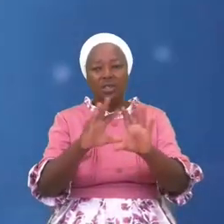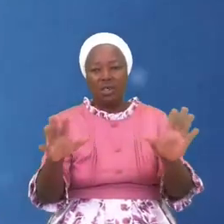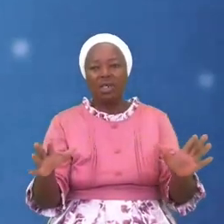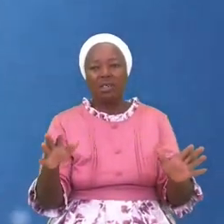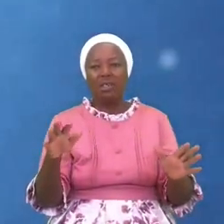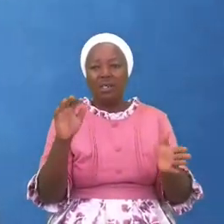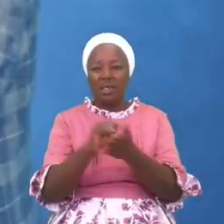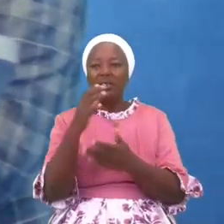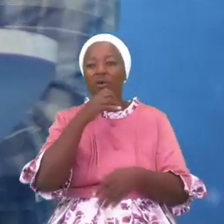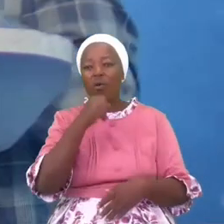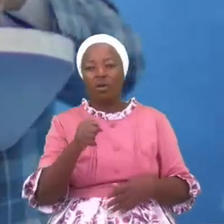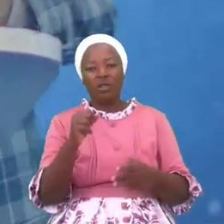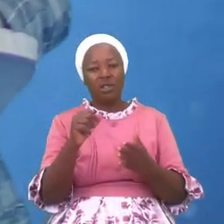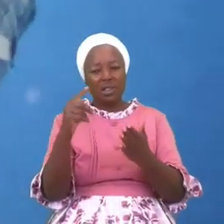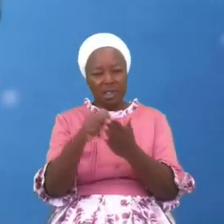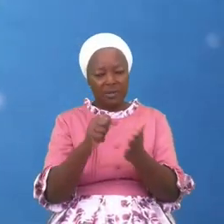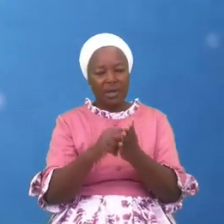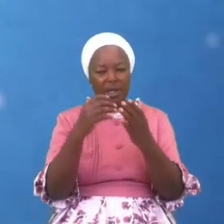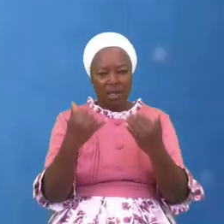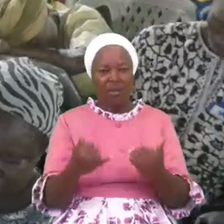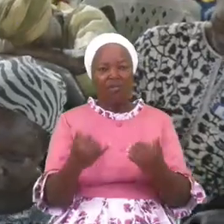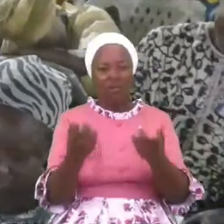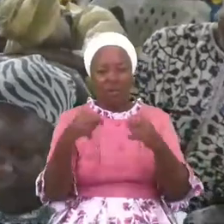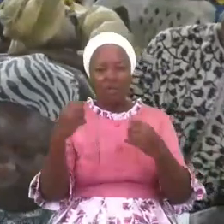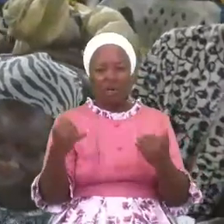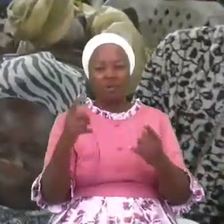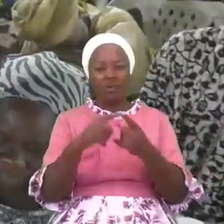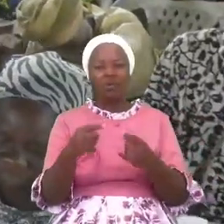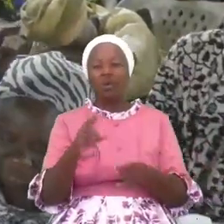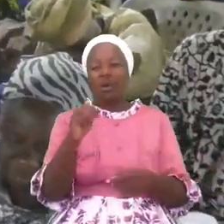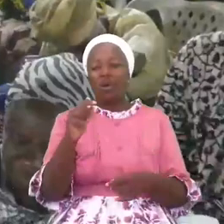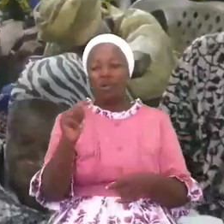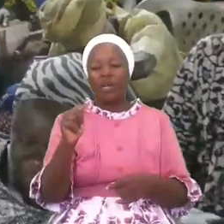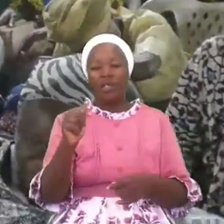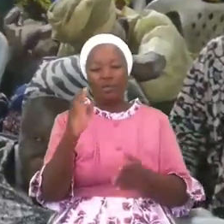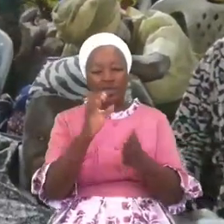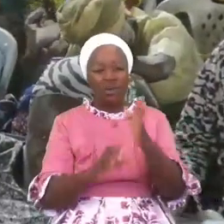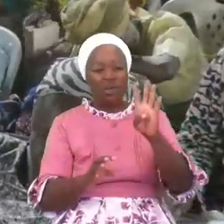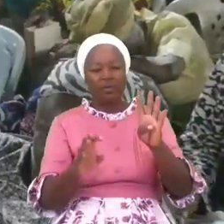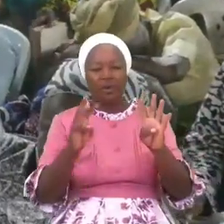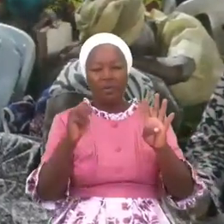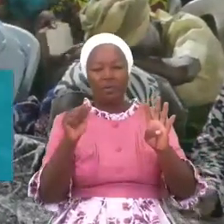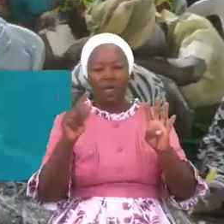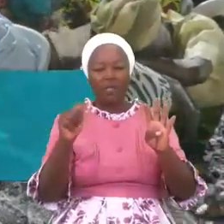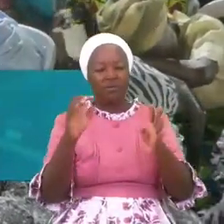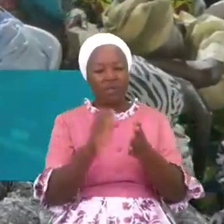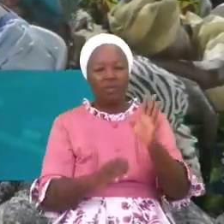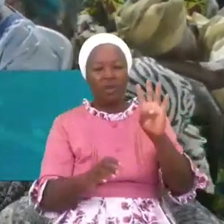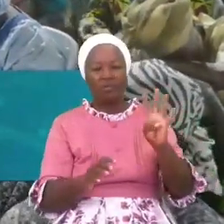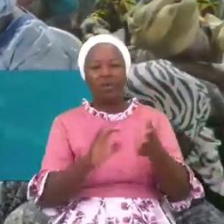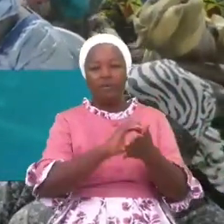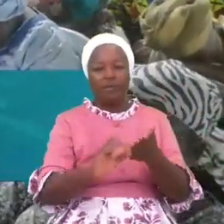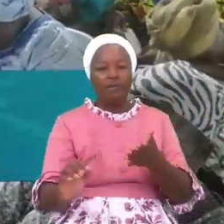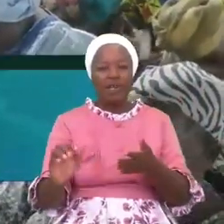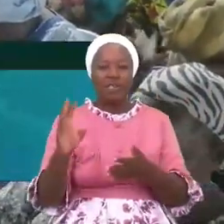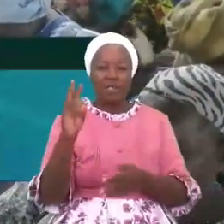4, and I'm reading from verse 16. Matthew chapter 4, and we're reading from verse 16. The people